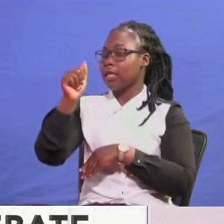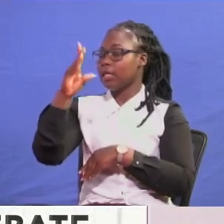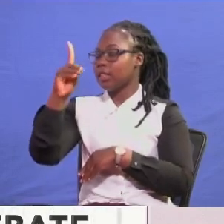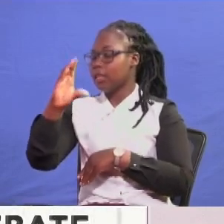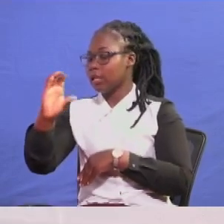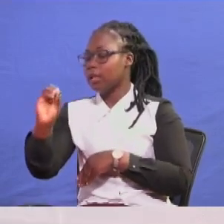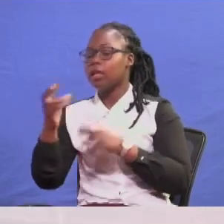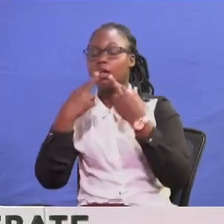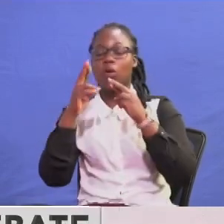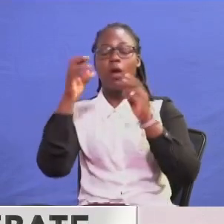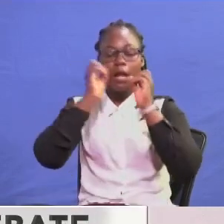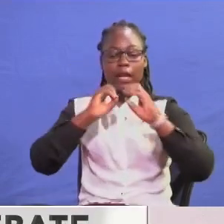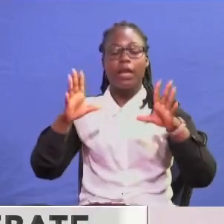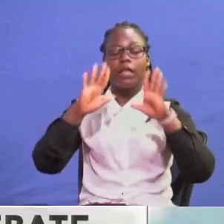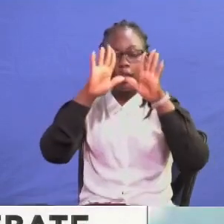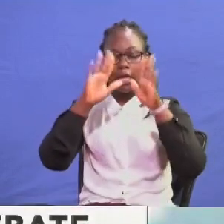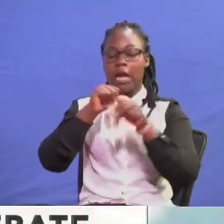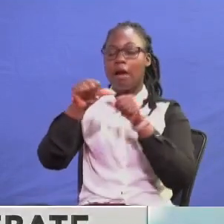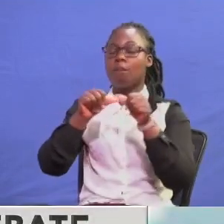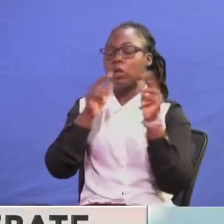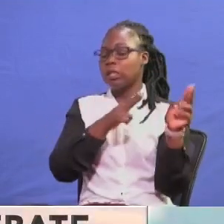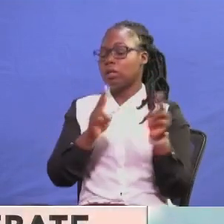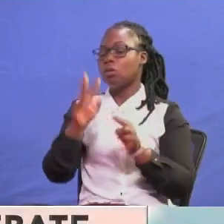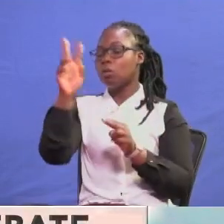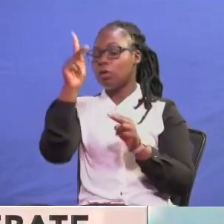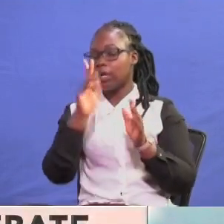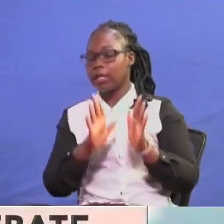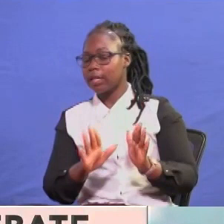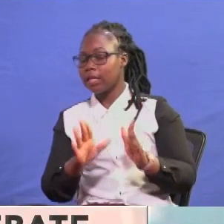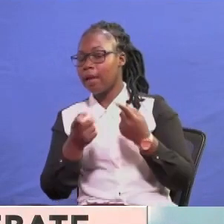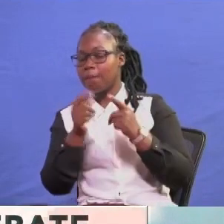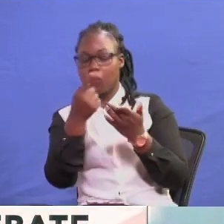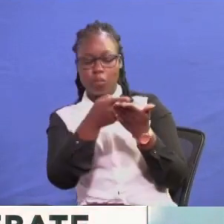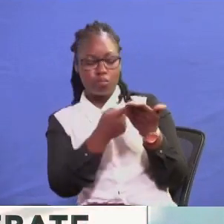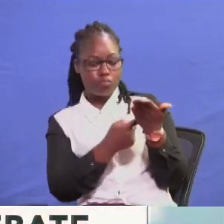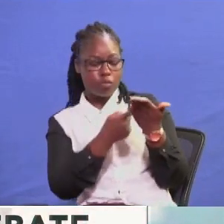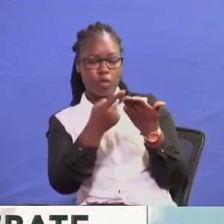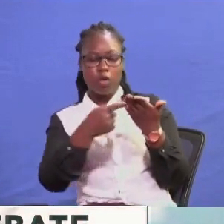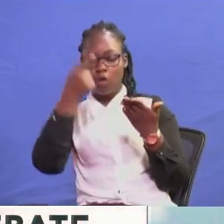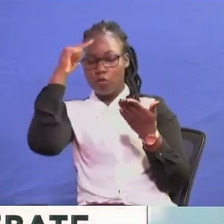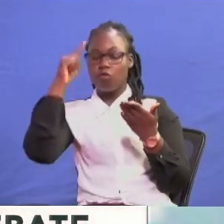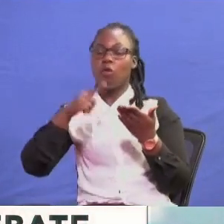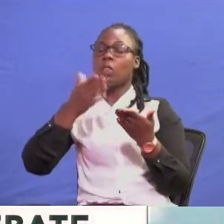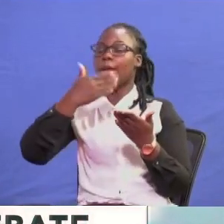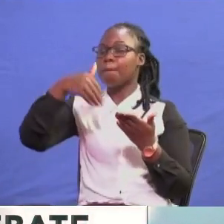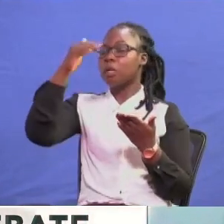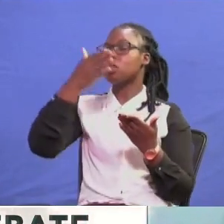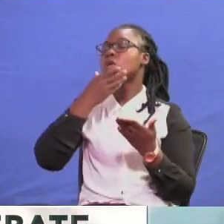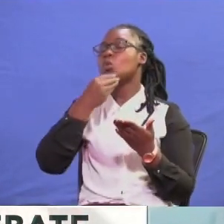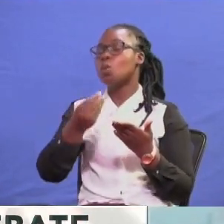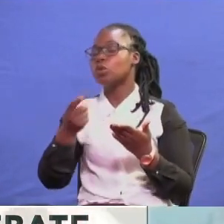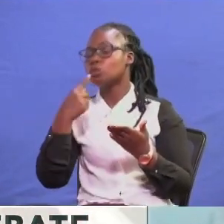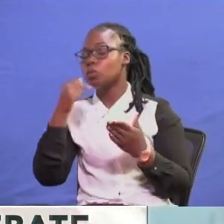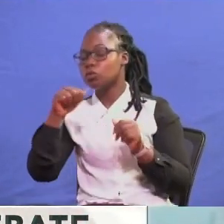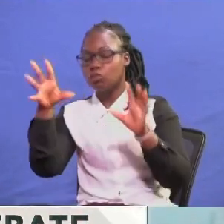constructive about the normal Kenyan mwananchi. Of course, it was a debate among the big boys on who should join the government,